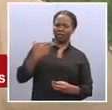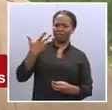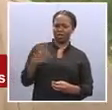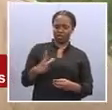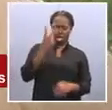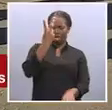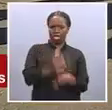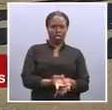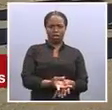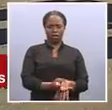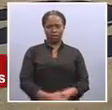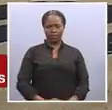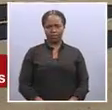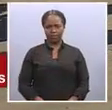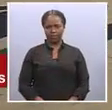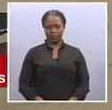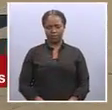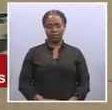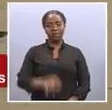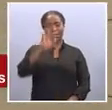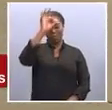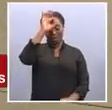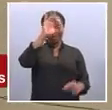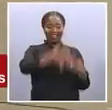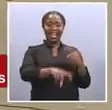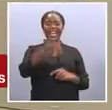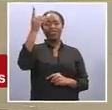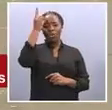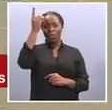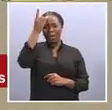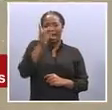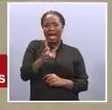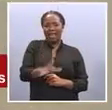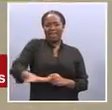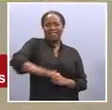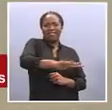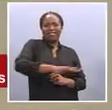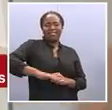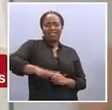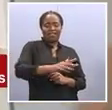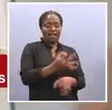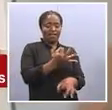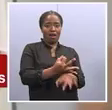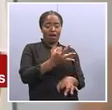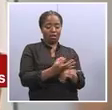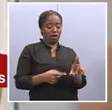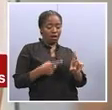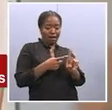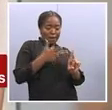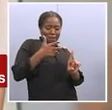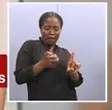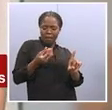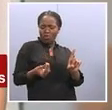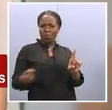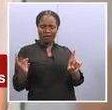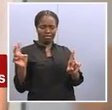he fell down. Police capture a suspect believed to be linked to a failed hijacking during which a father was shot and killed